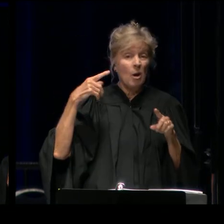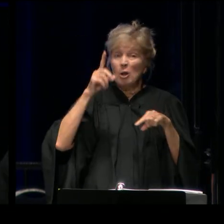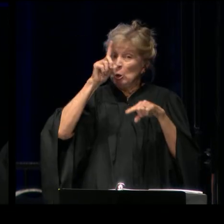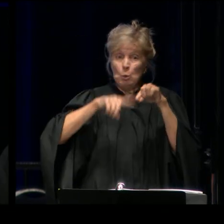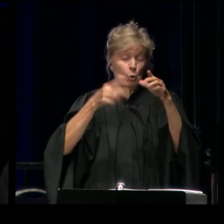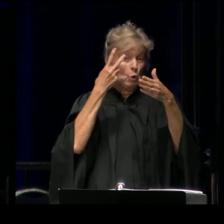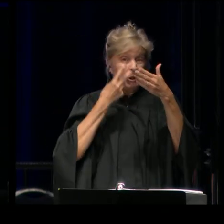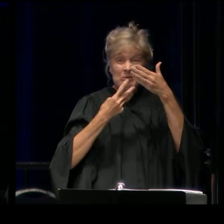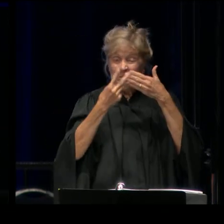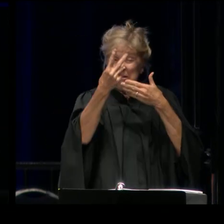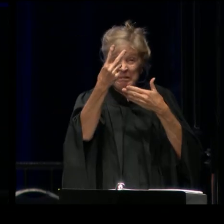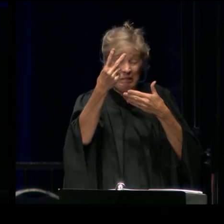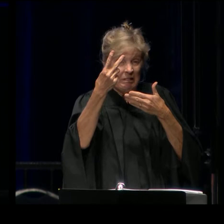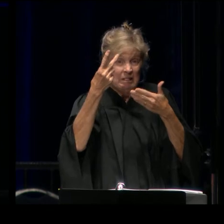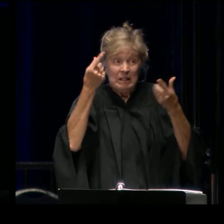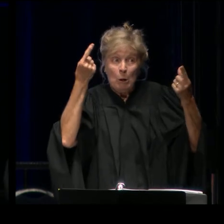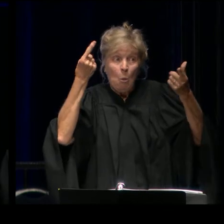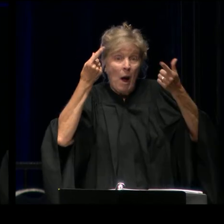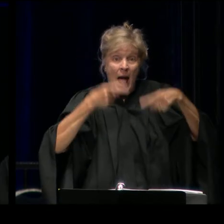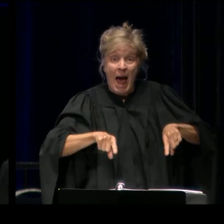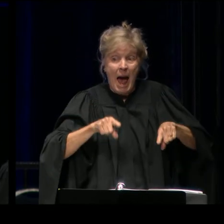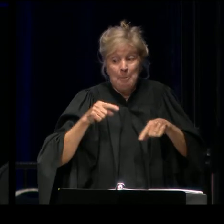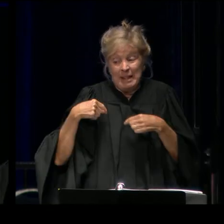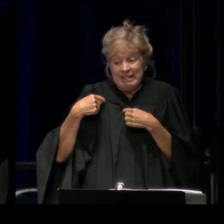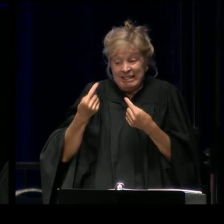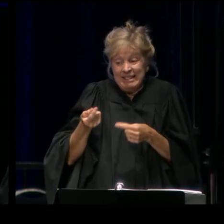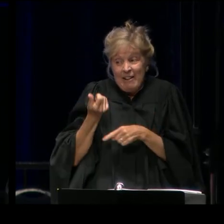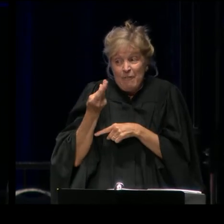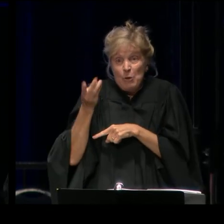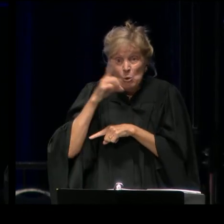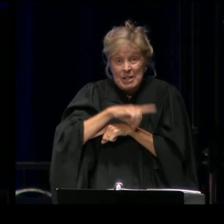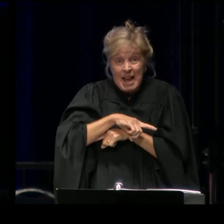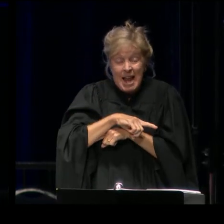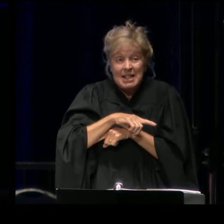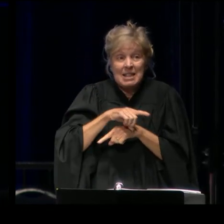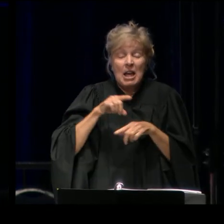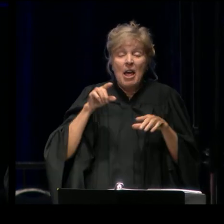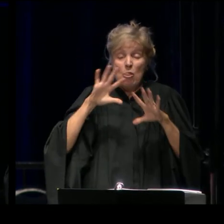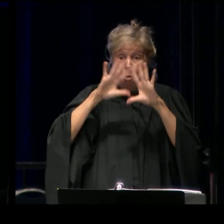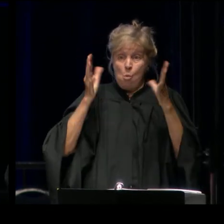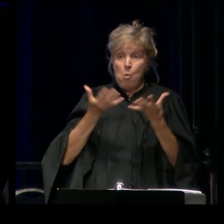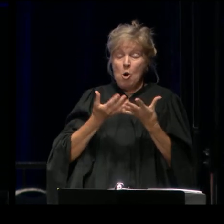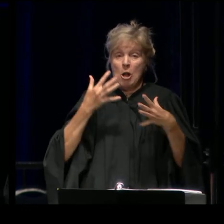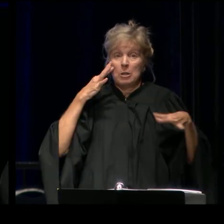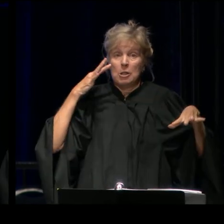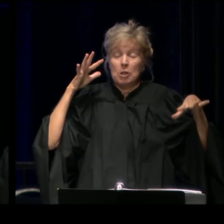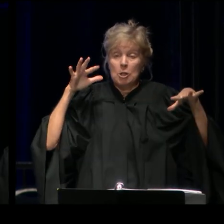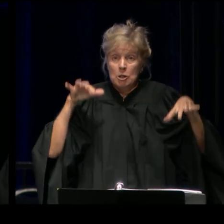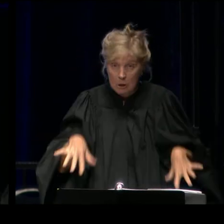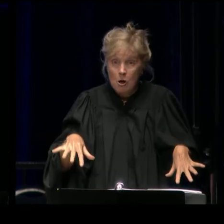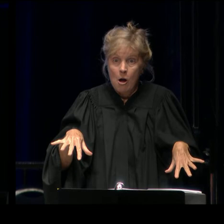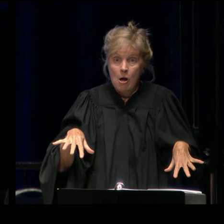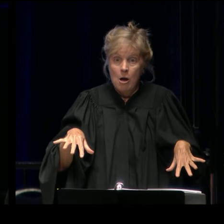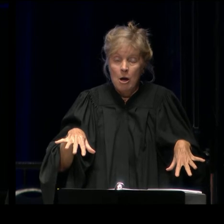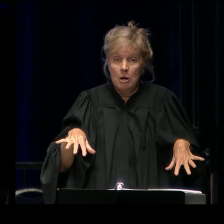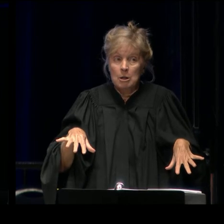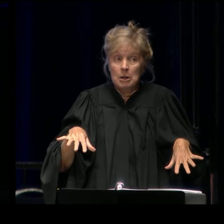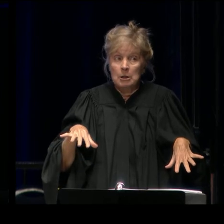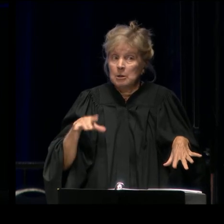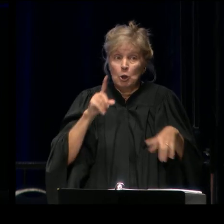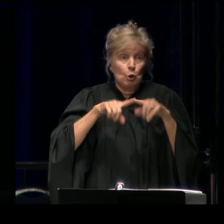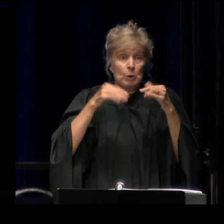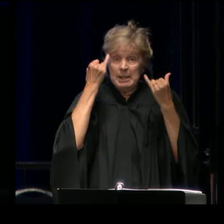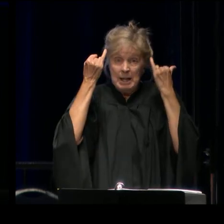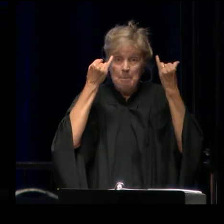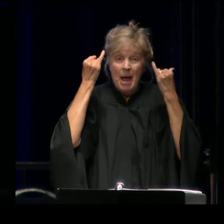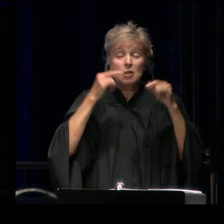the unimaginable events of the past few days that have stunned and shocked the world. But on this